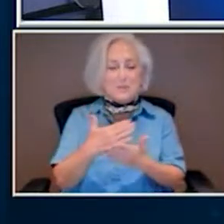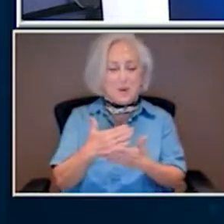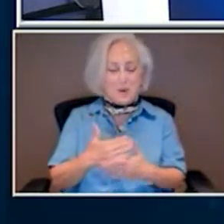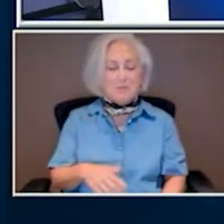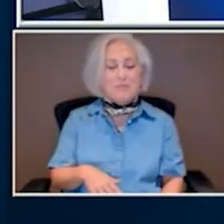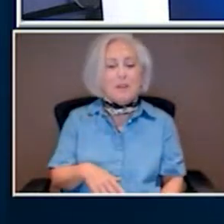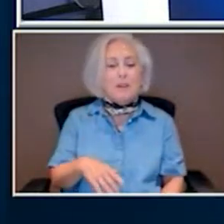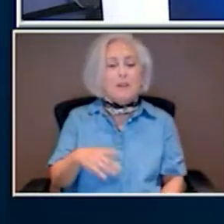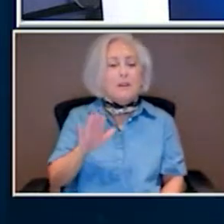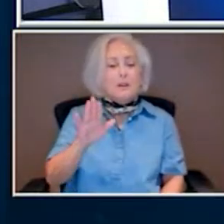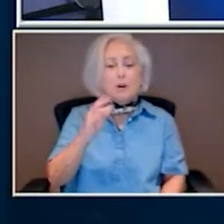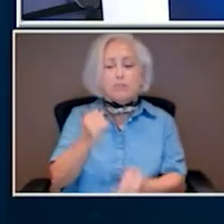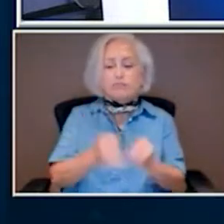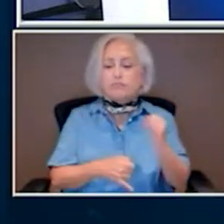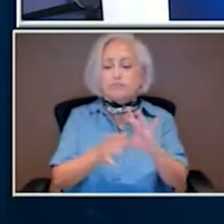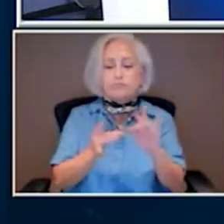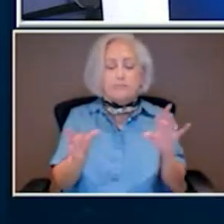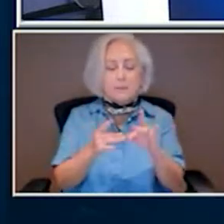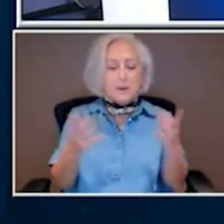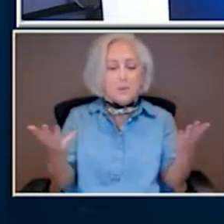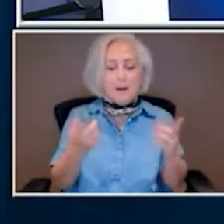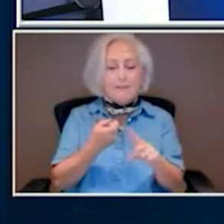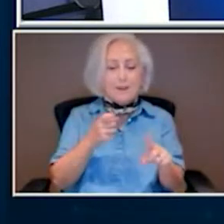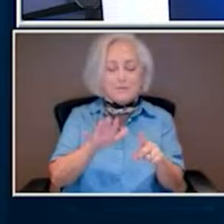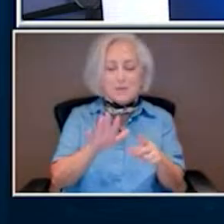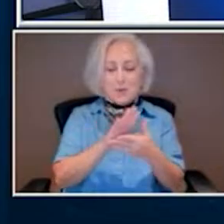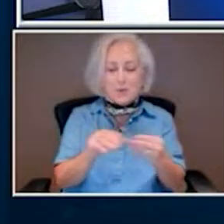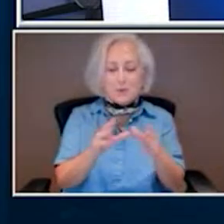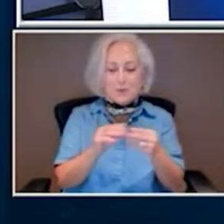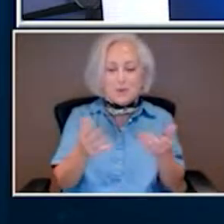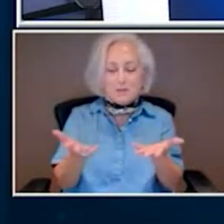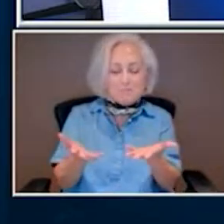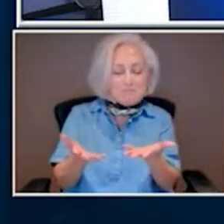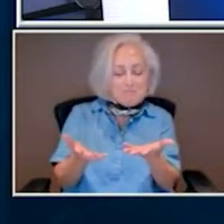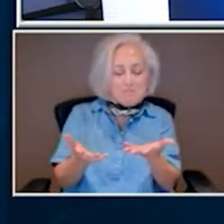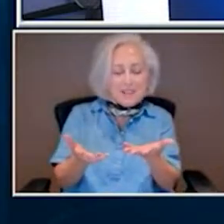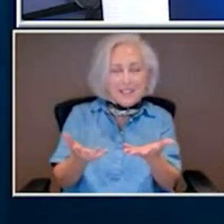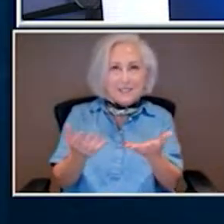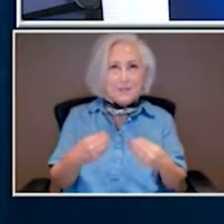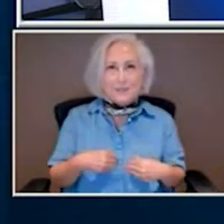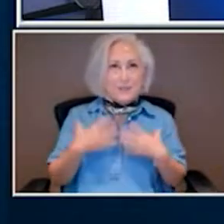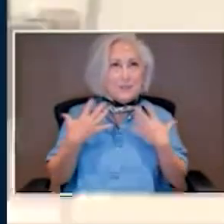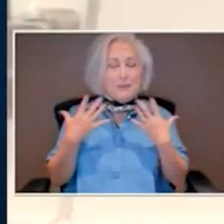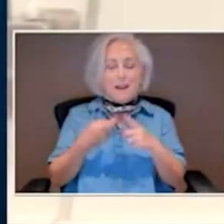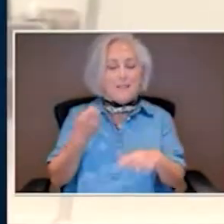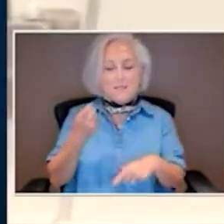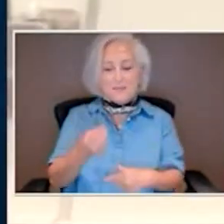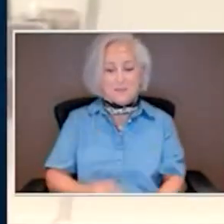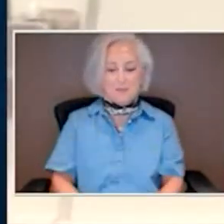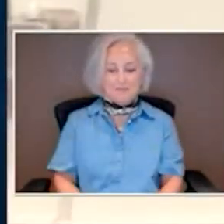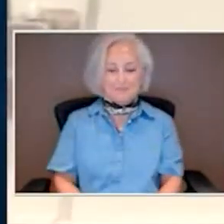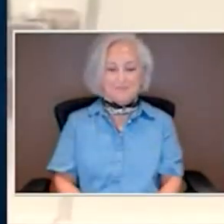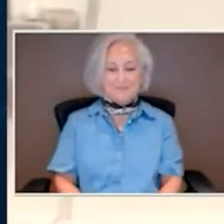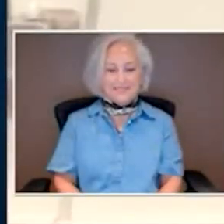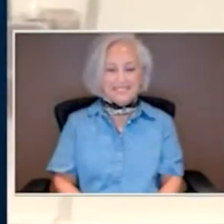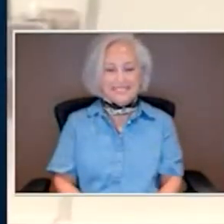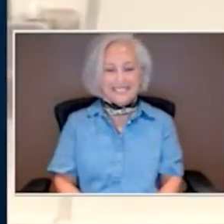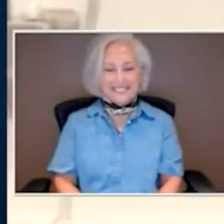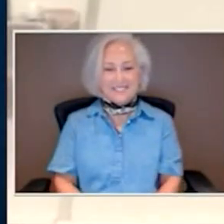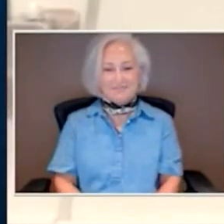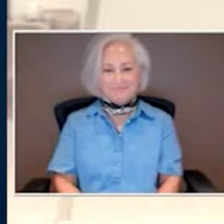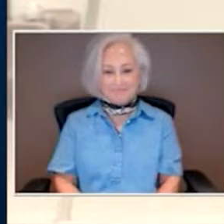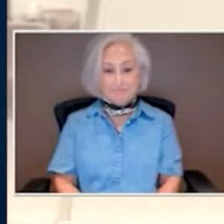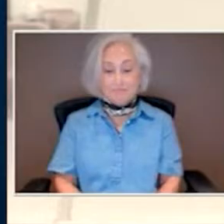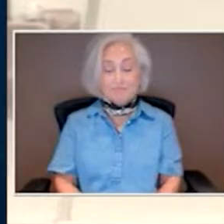big takeaway to be, though, from your story for those watching and being inspired by you? Well,